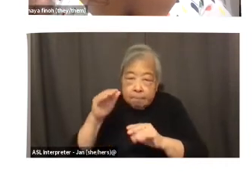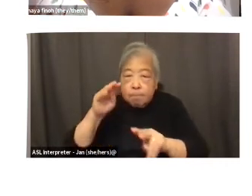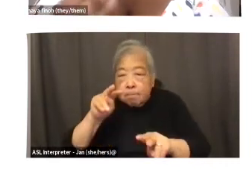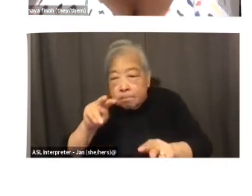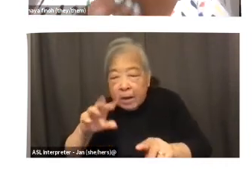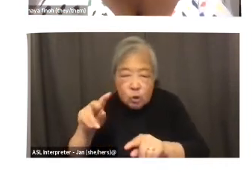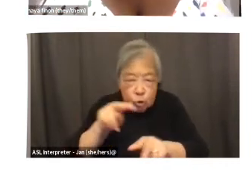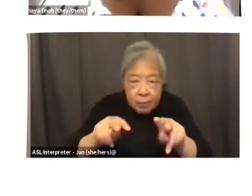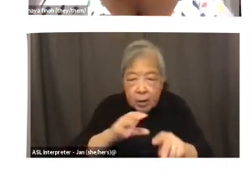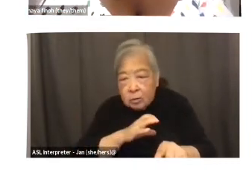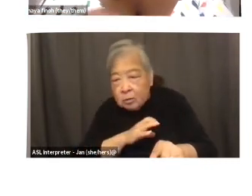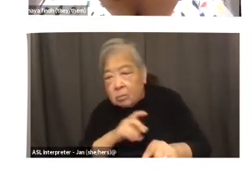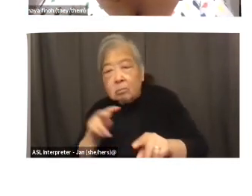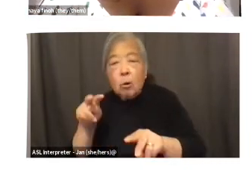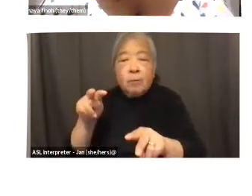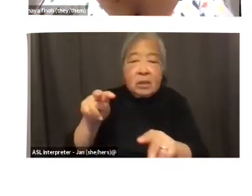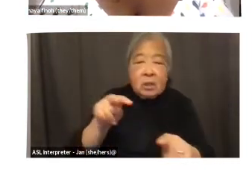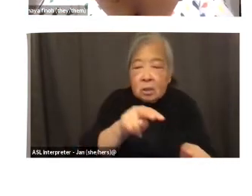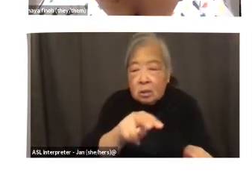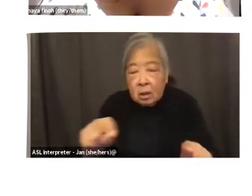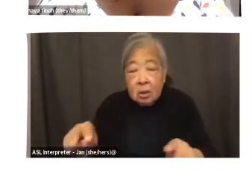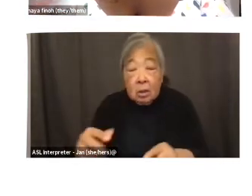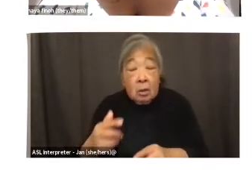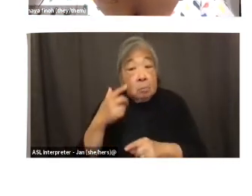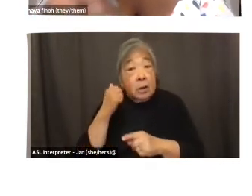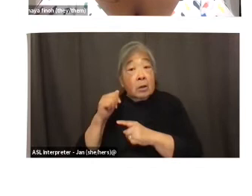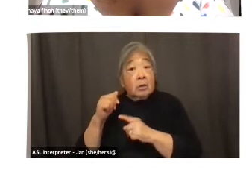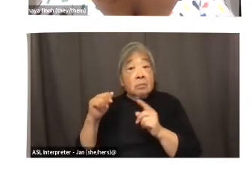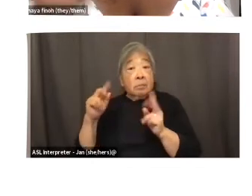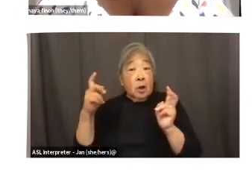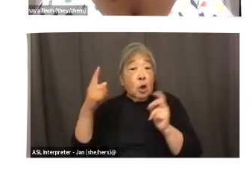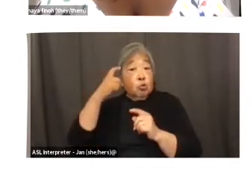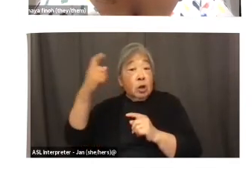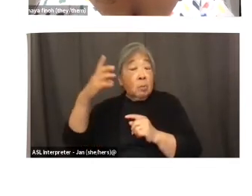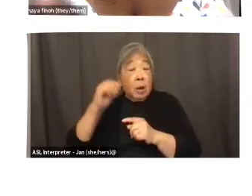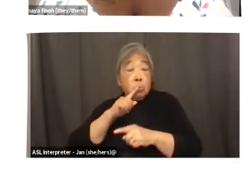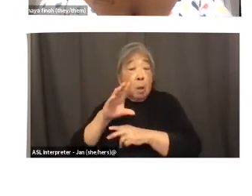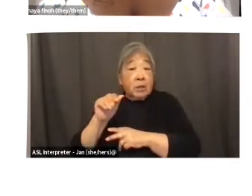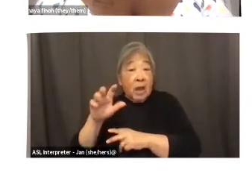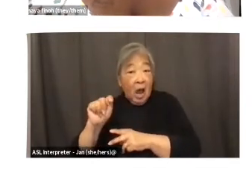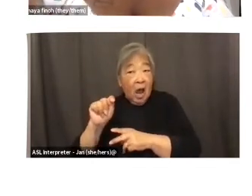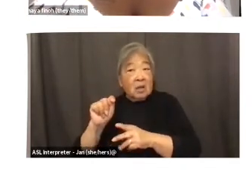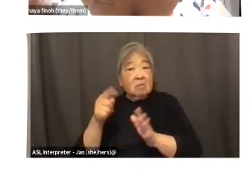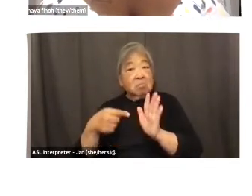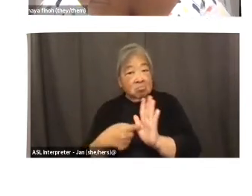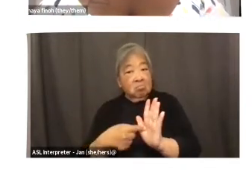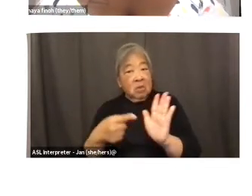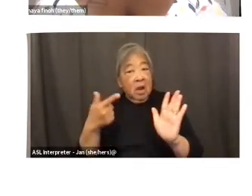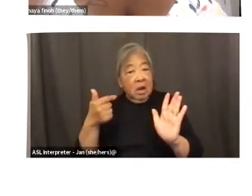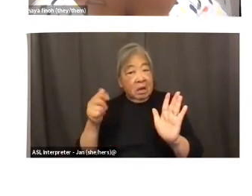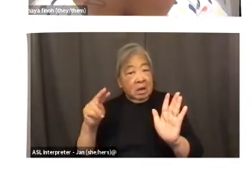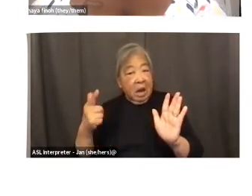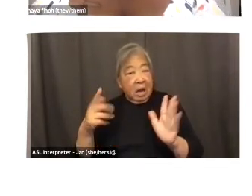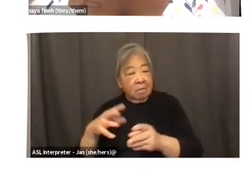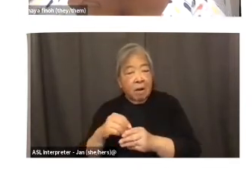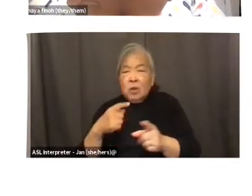Also, it's because the Dream and Promise Act specifically calls out accusations of gang involvement. And we know, honestly, people who